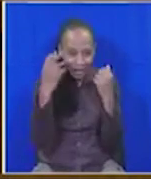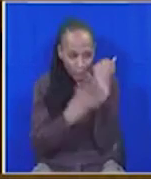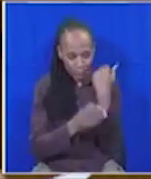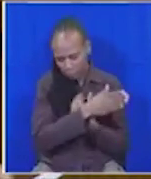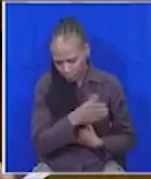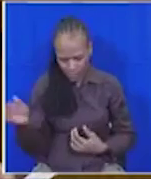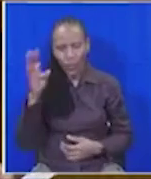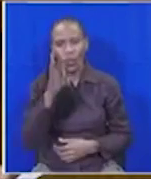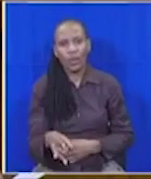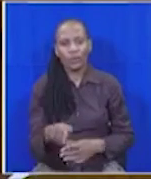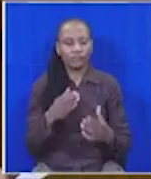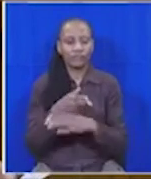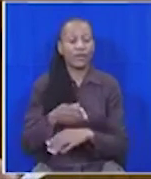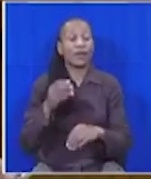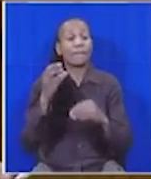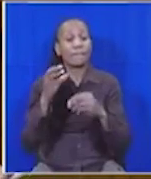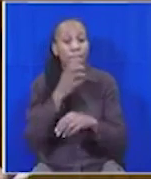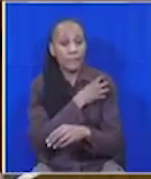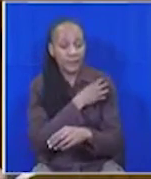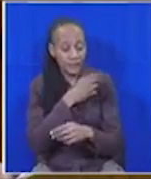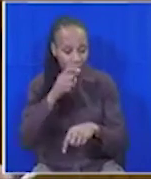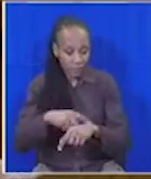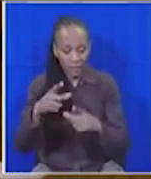for all, and broaden participation and